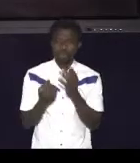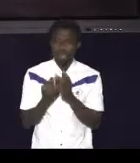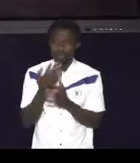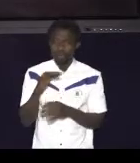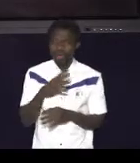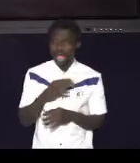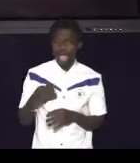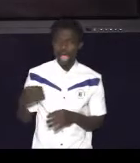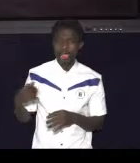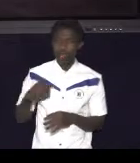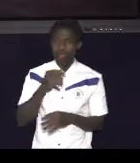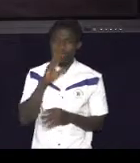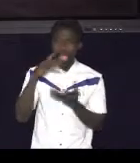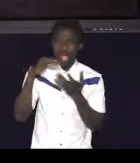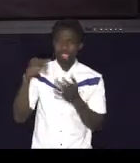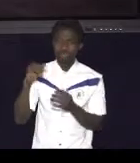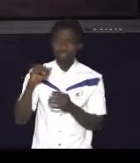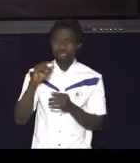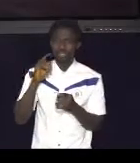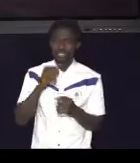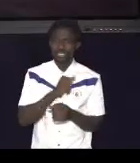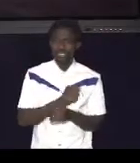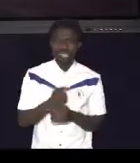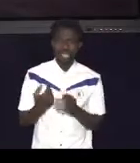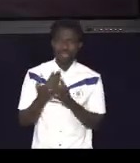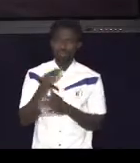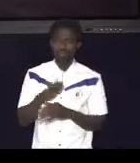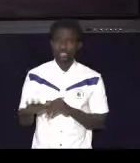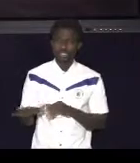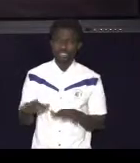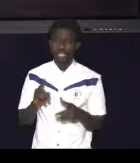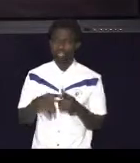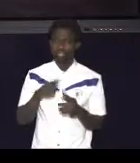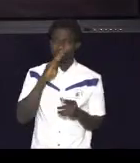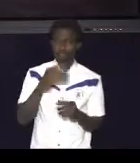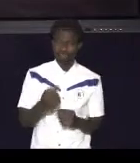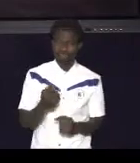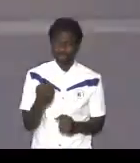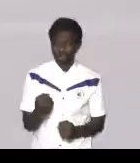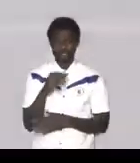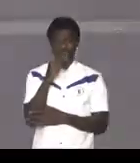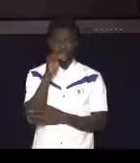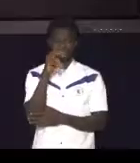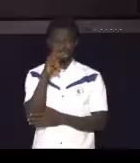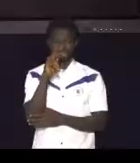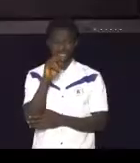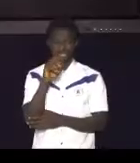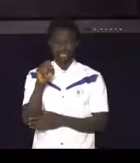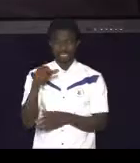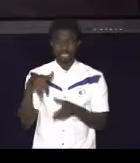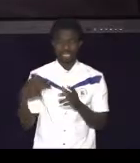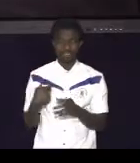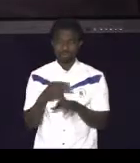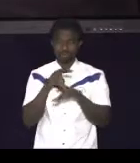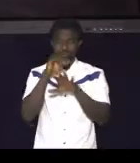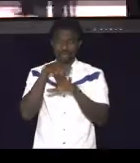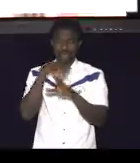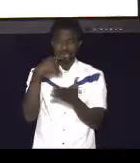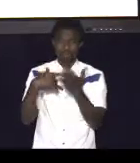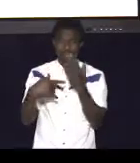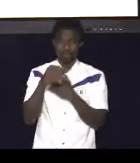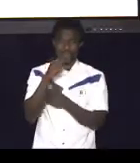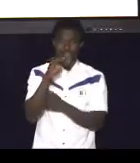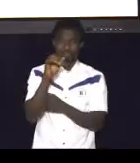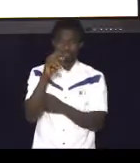are expecting a growing child to be agile, to be strong and flexible. Now, let's look at what